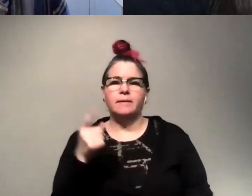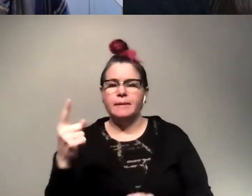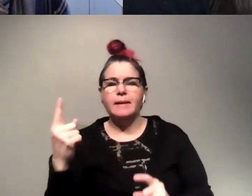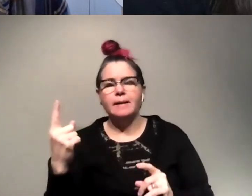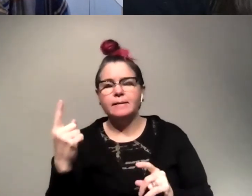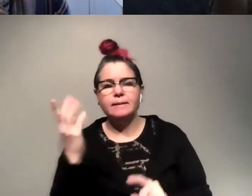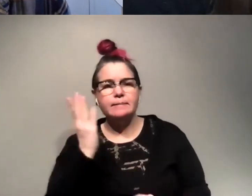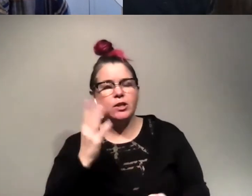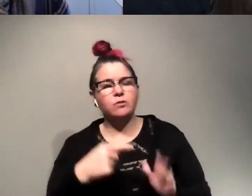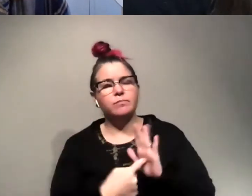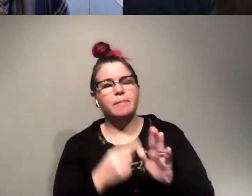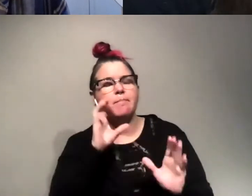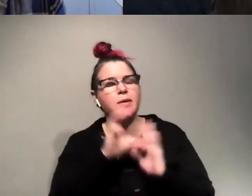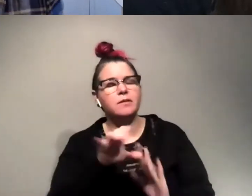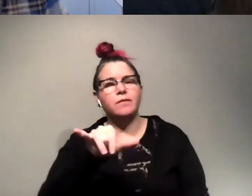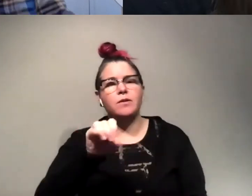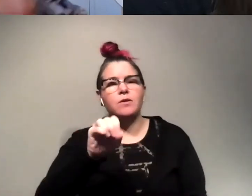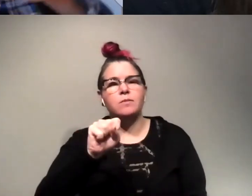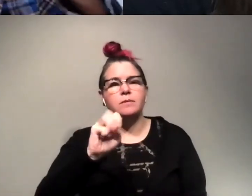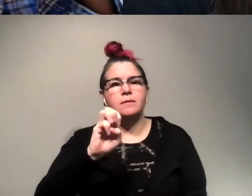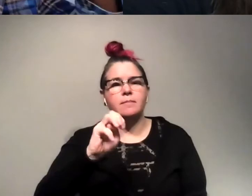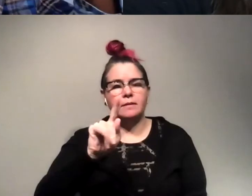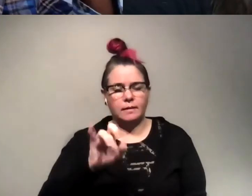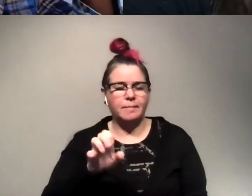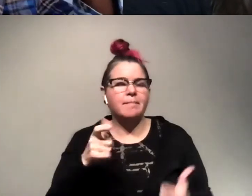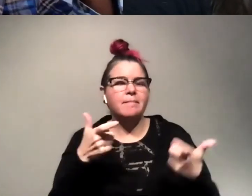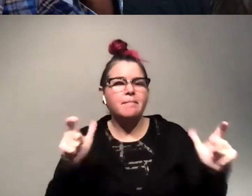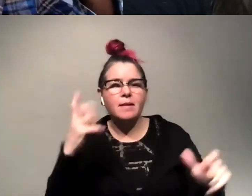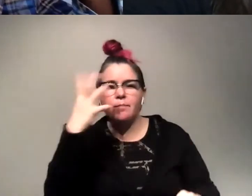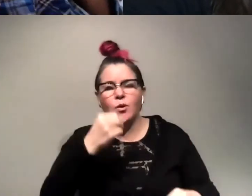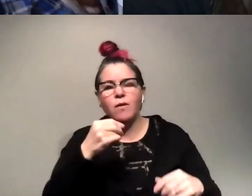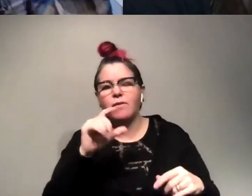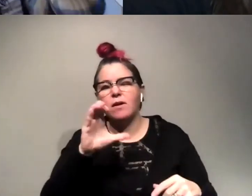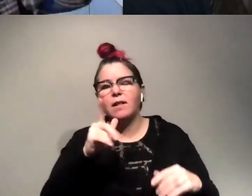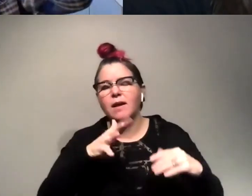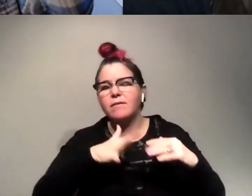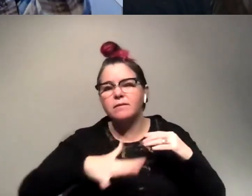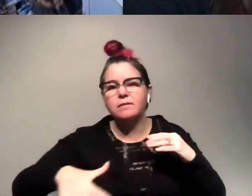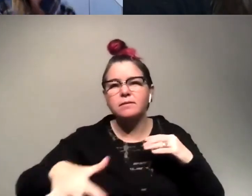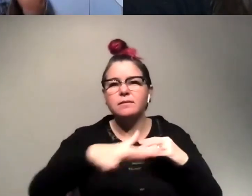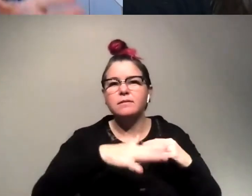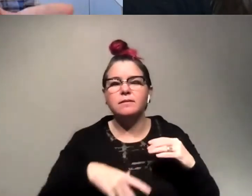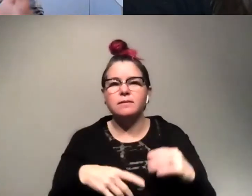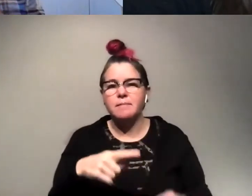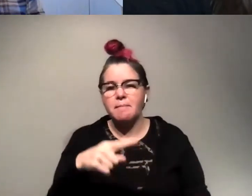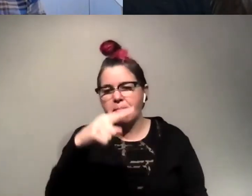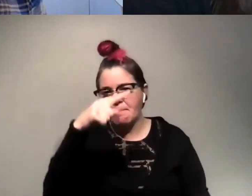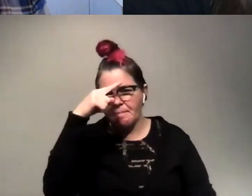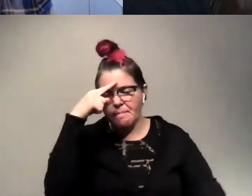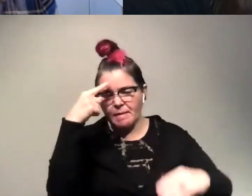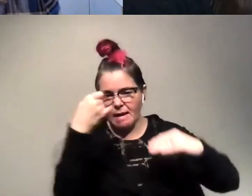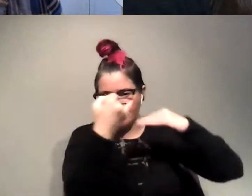of Yosemite, one of these big, beautiful cliffs at Yosemite with this large black line down it.